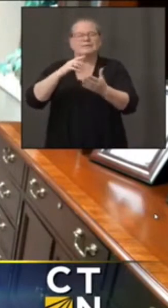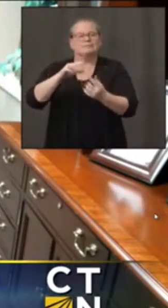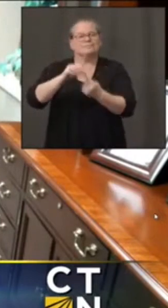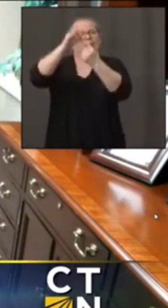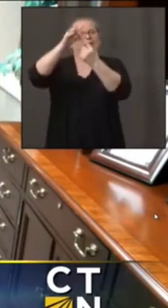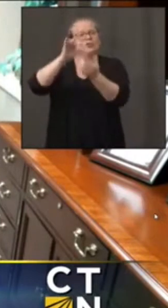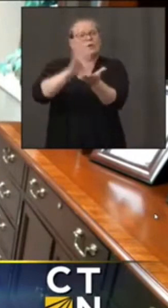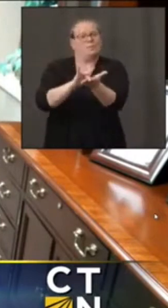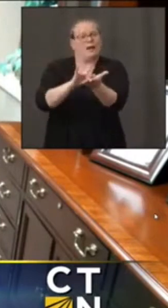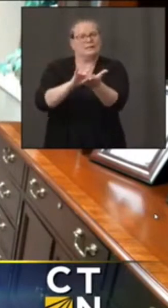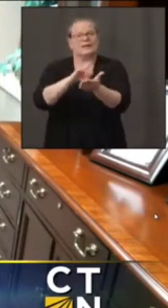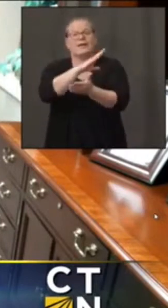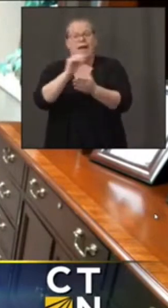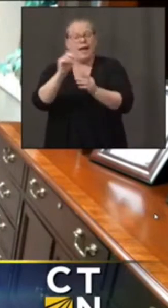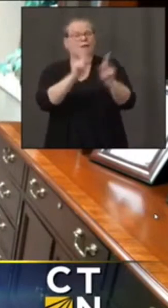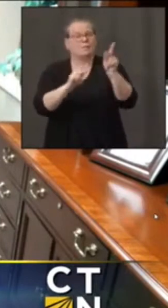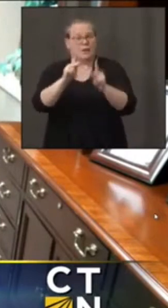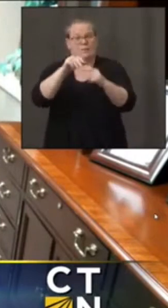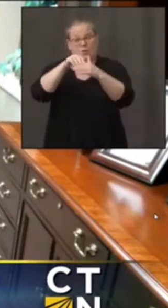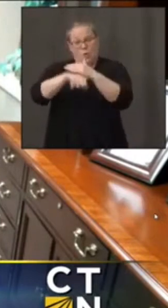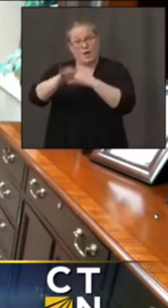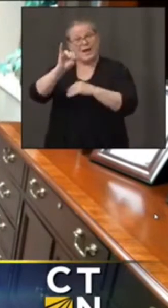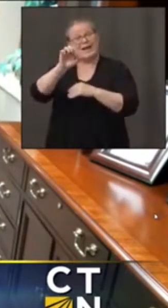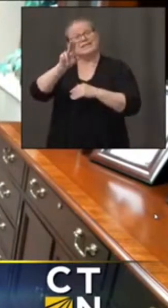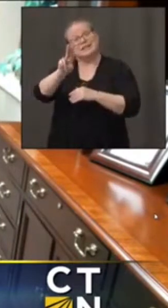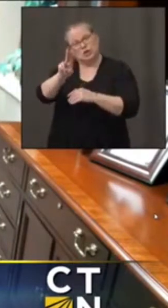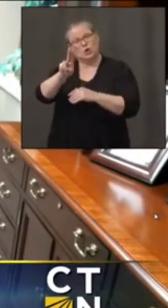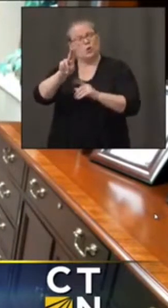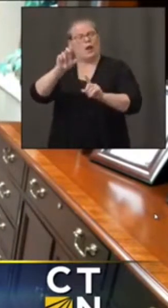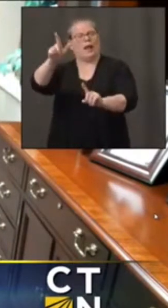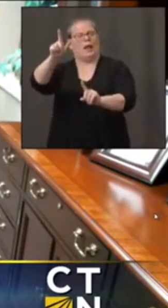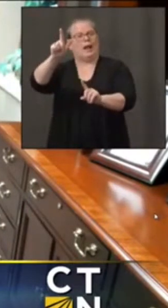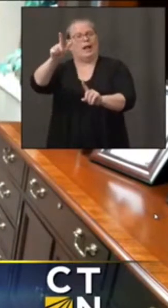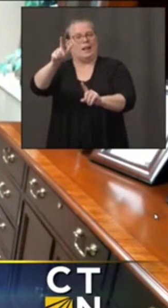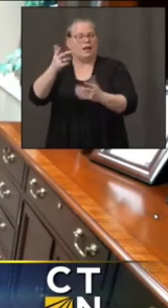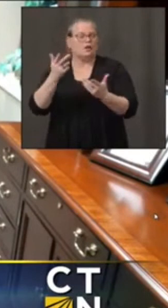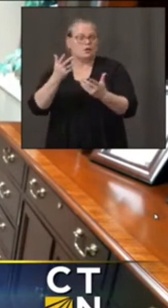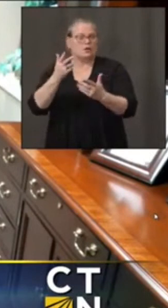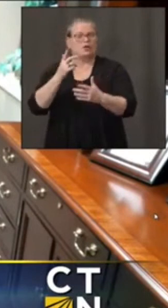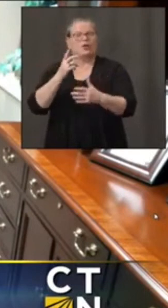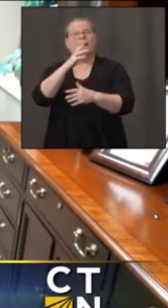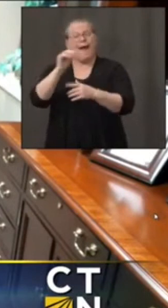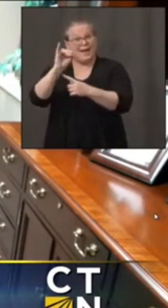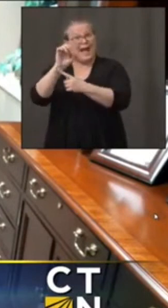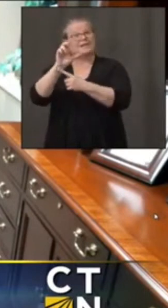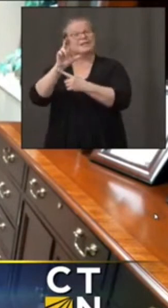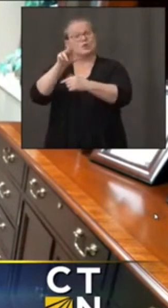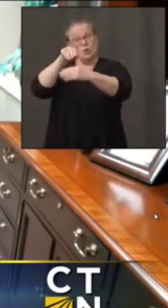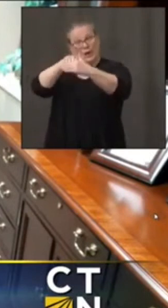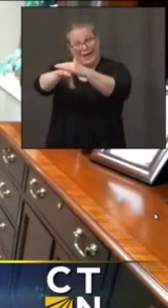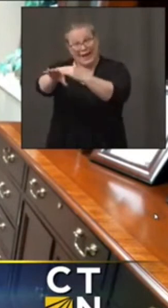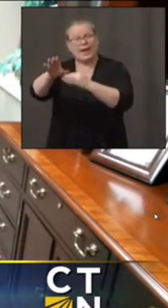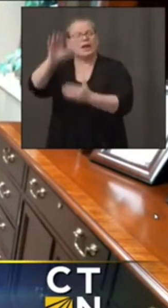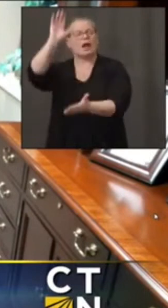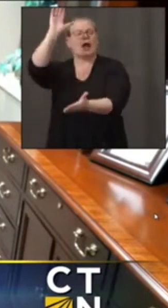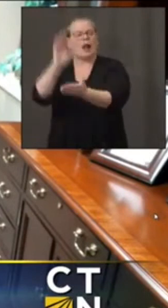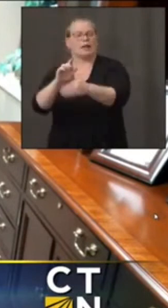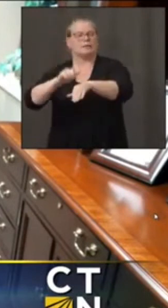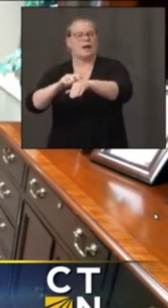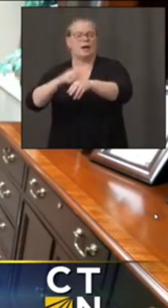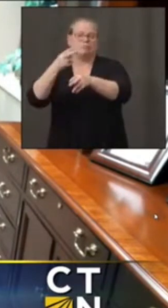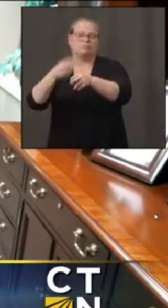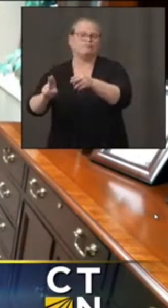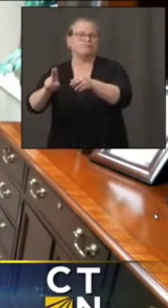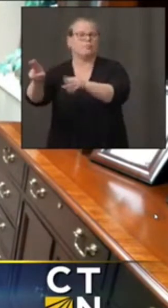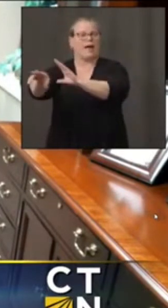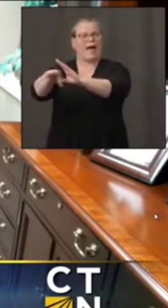mortality and ICU stays. I think another important notion to keep in mind as we confront this surge is that we